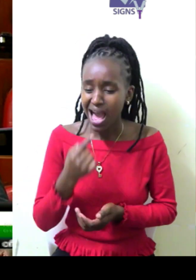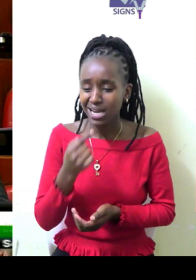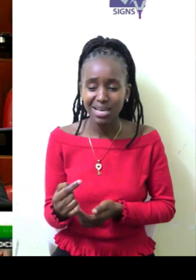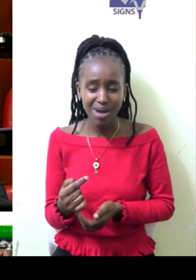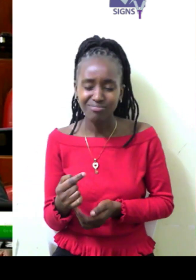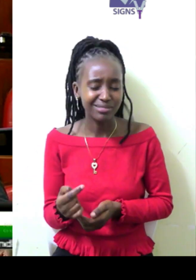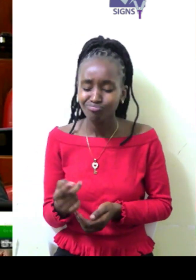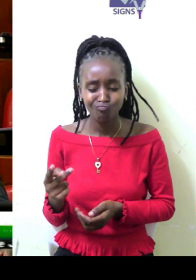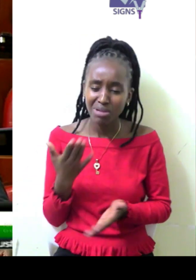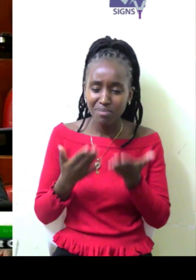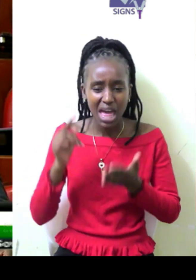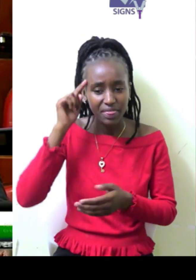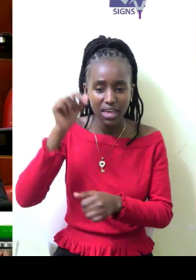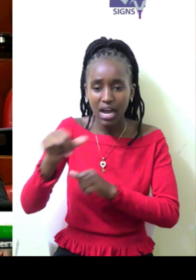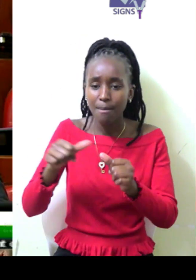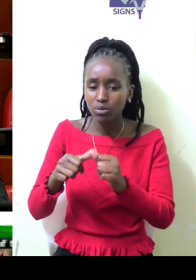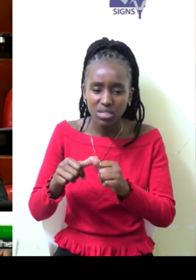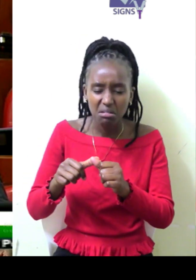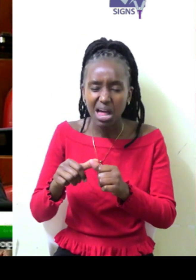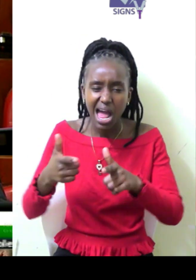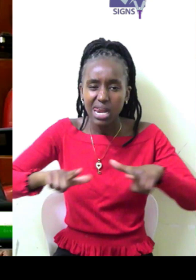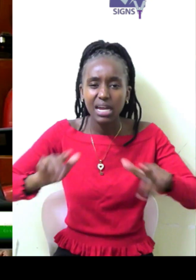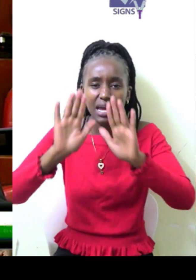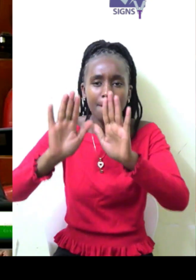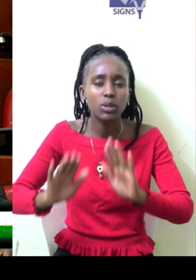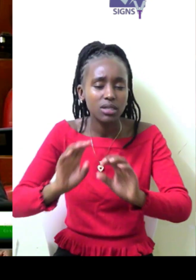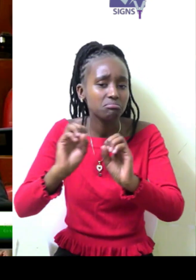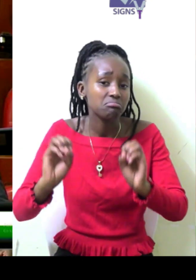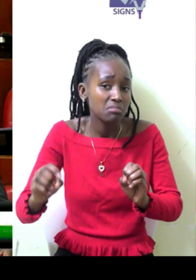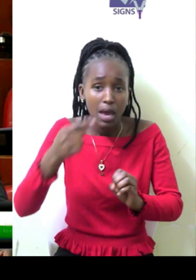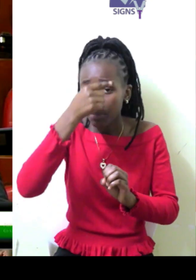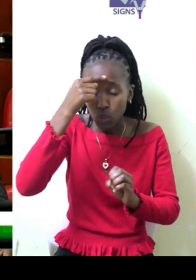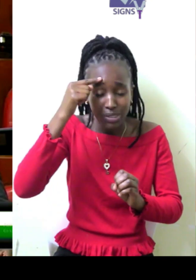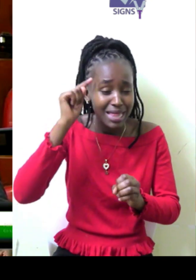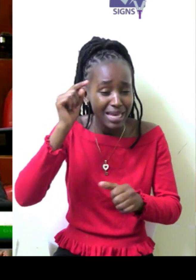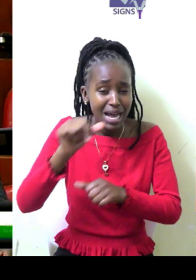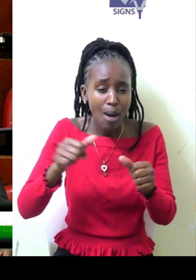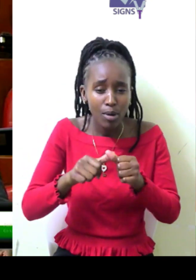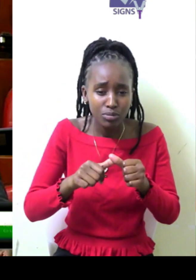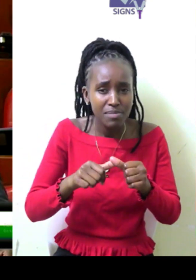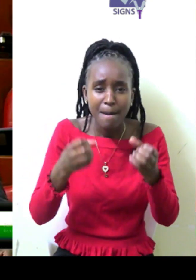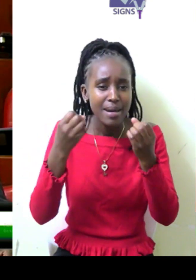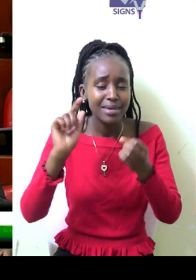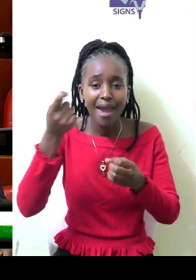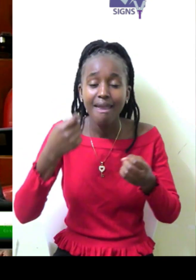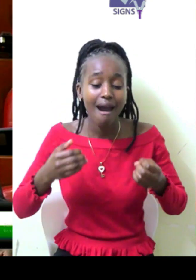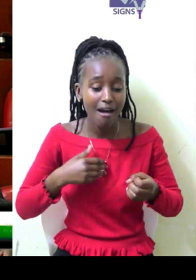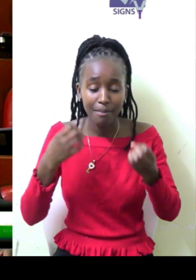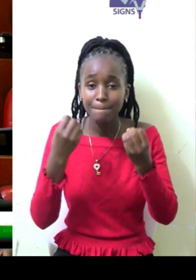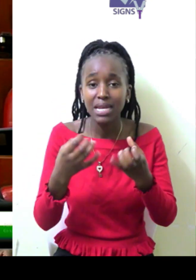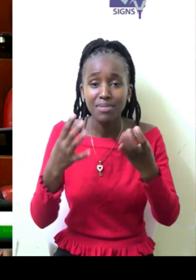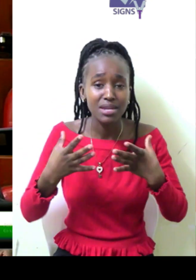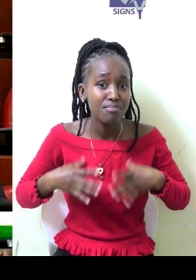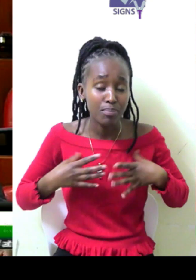of land, because he couldn't imagine that at some point population will grow. He couldn't imagine that at some point land will be